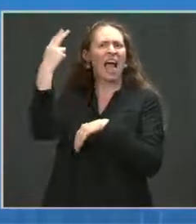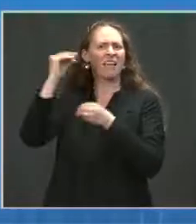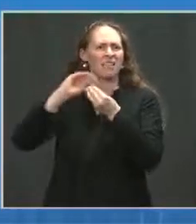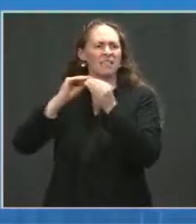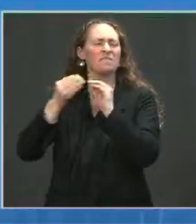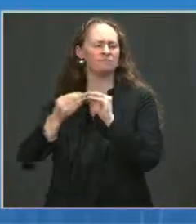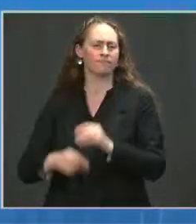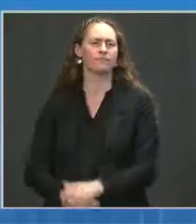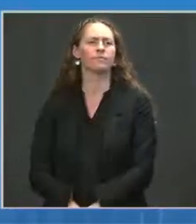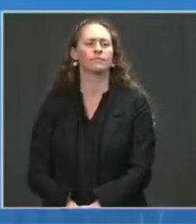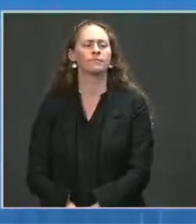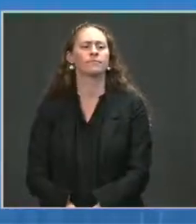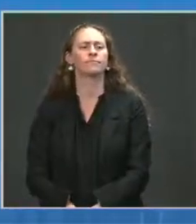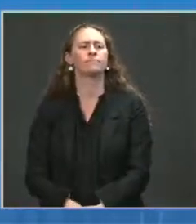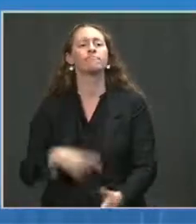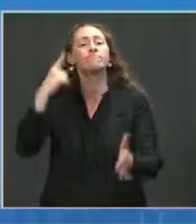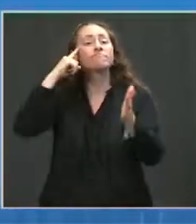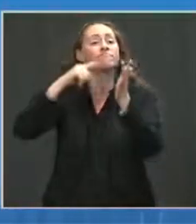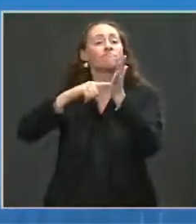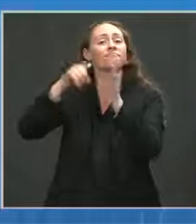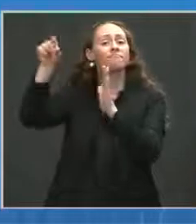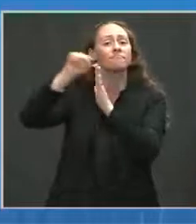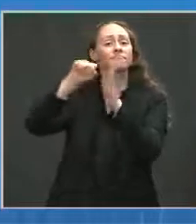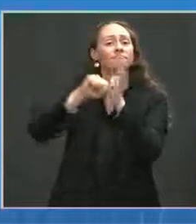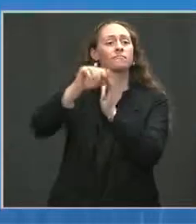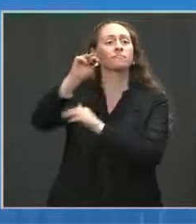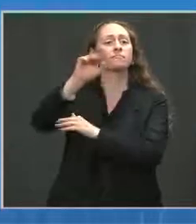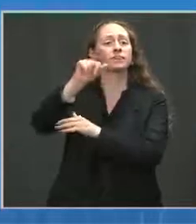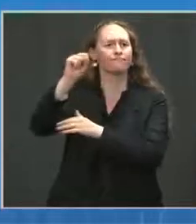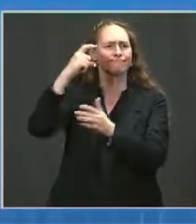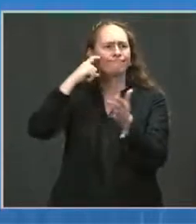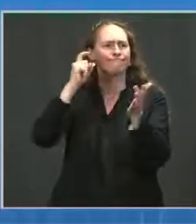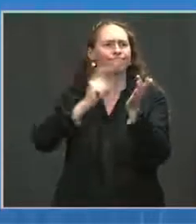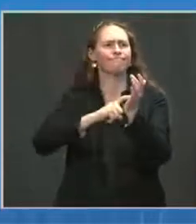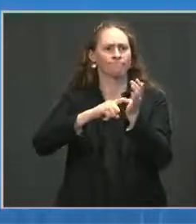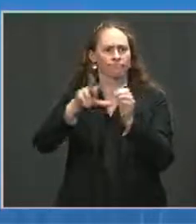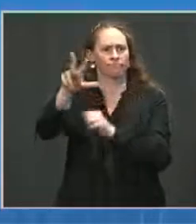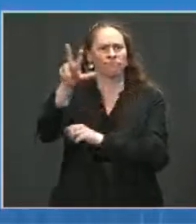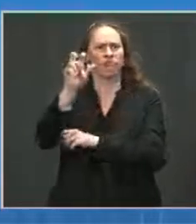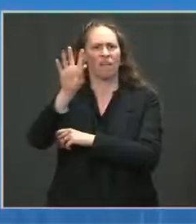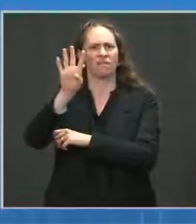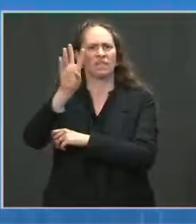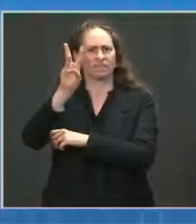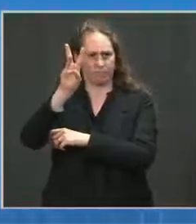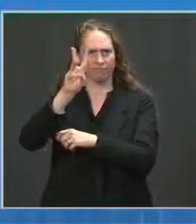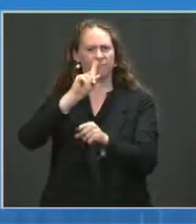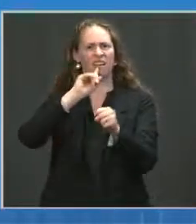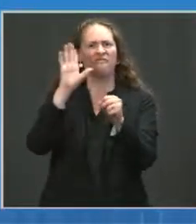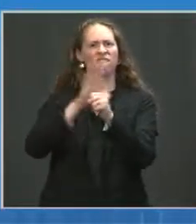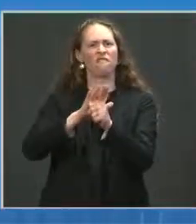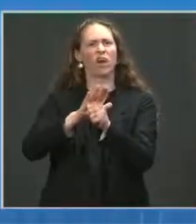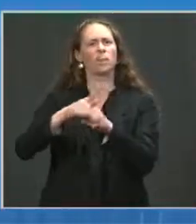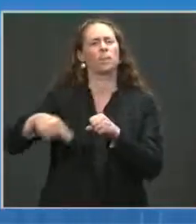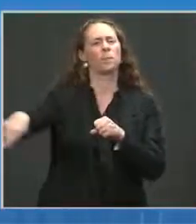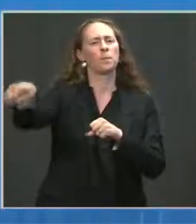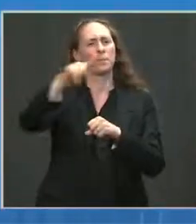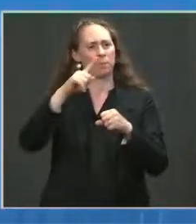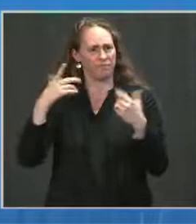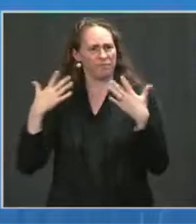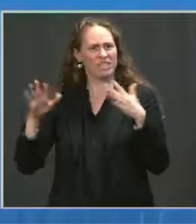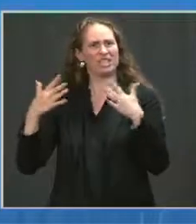County, Massachusetts, where there were 346 confirmed cases of COVID-19 in people who were fully